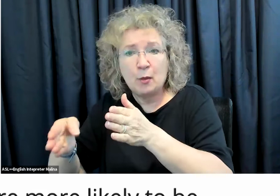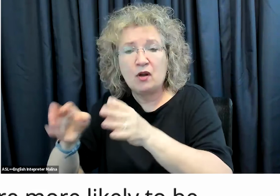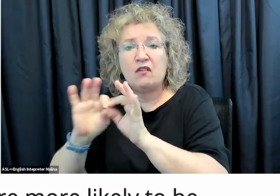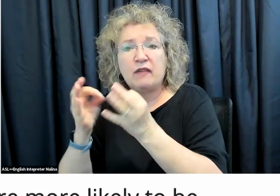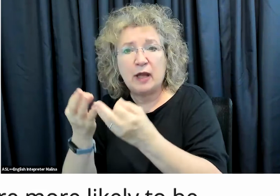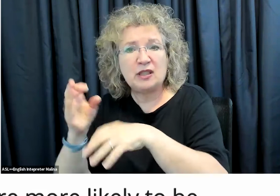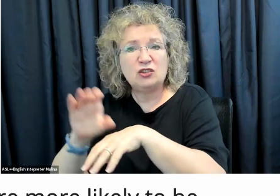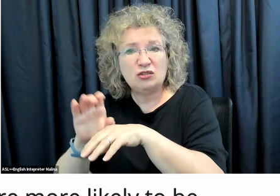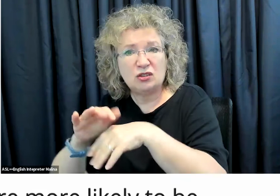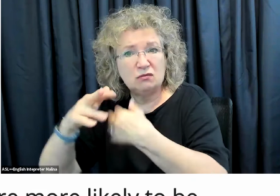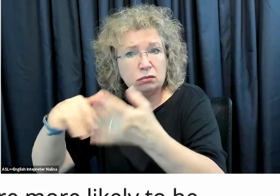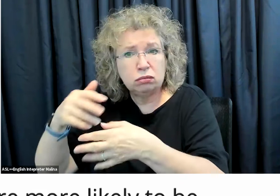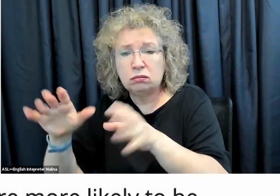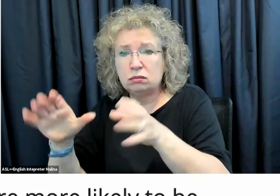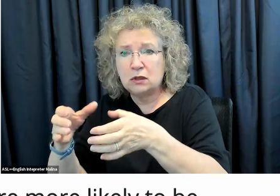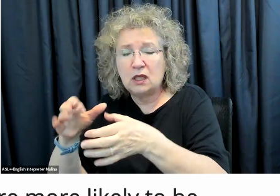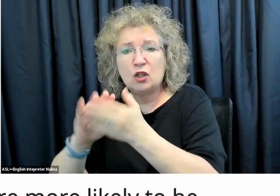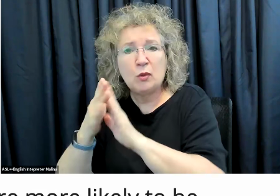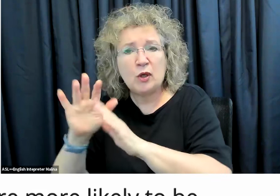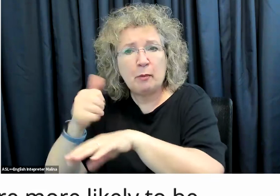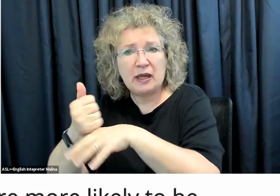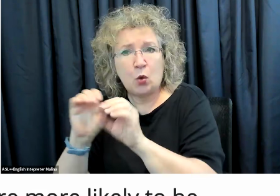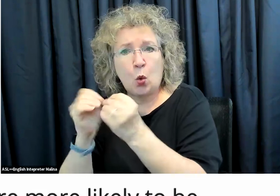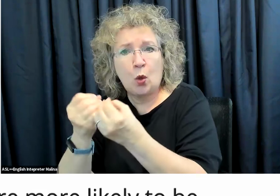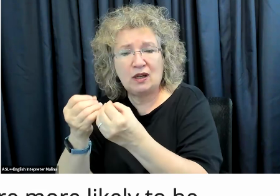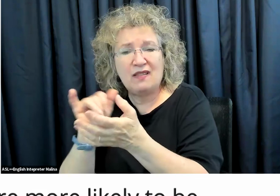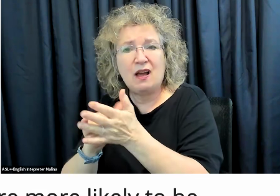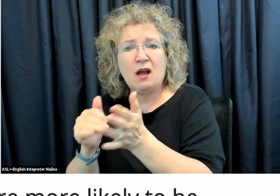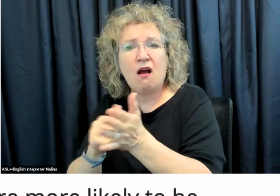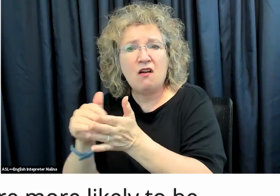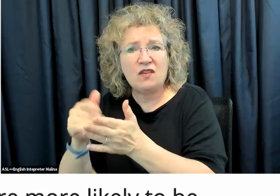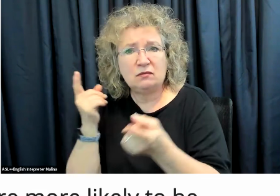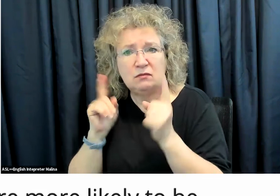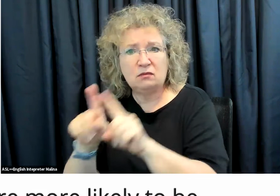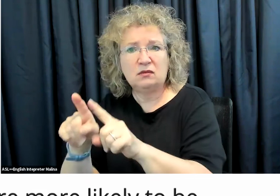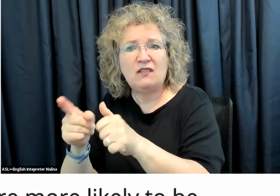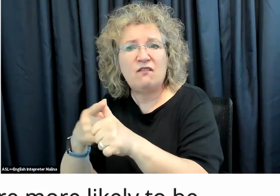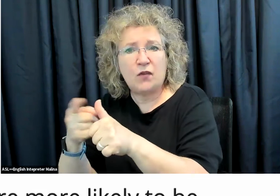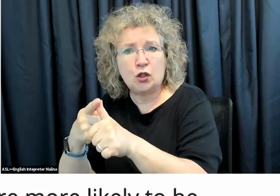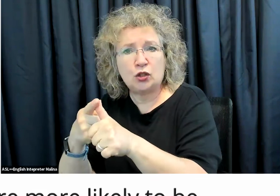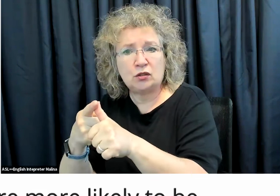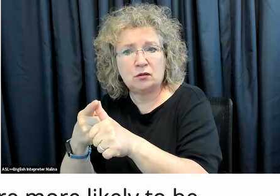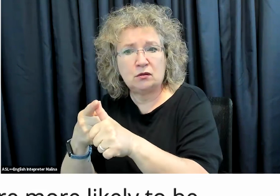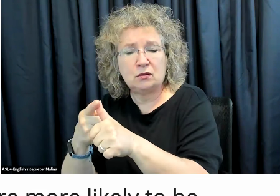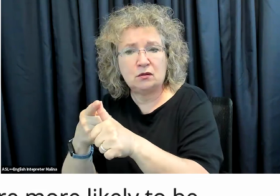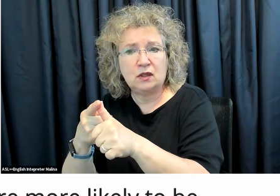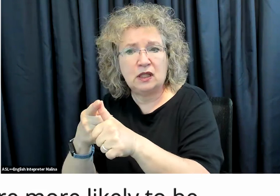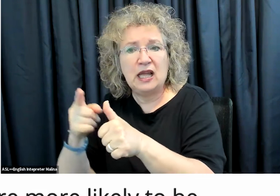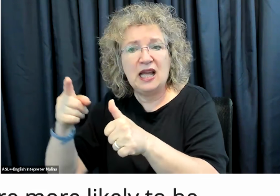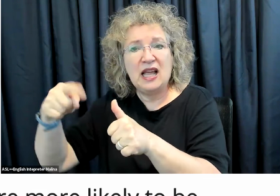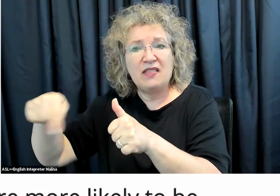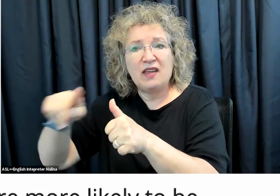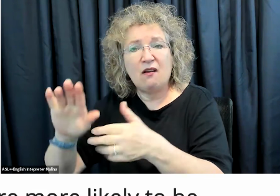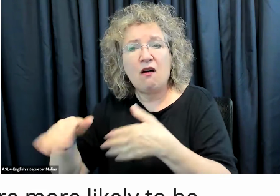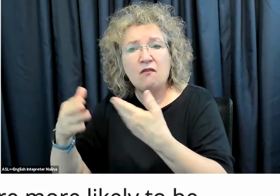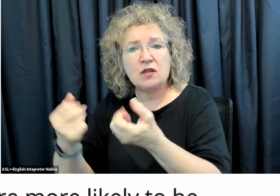groups, and our community-based organizations that offer the most support, can offer support